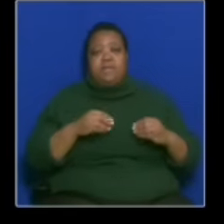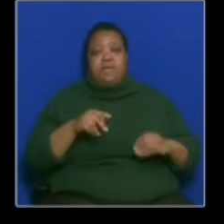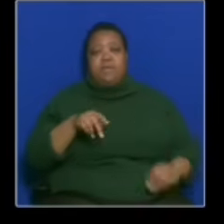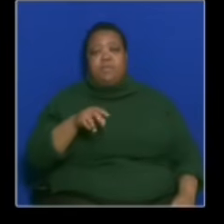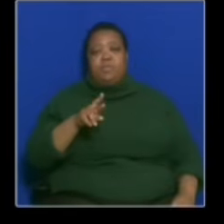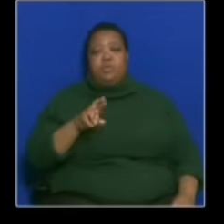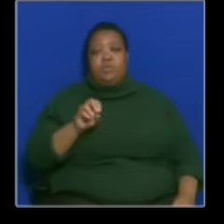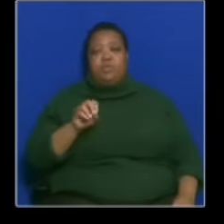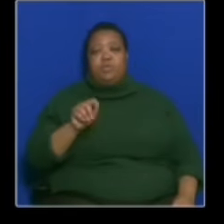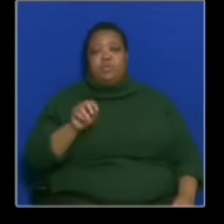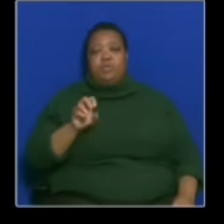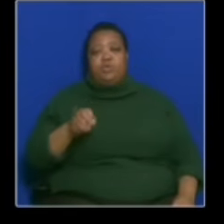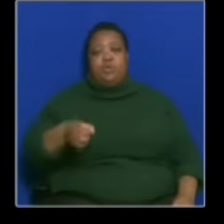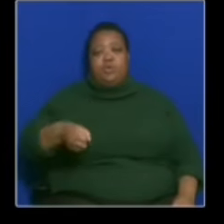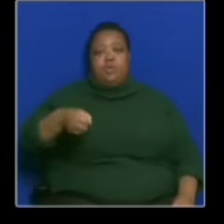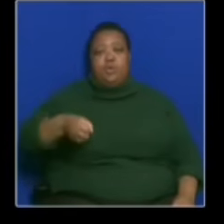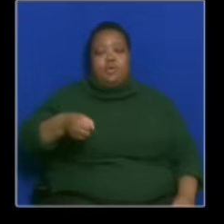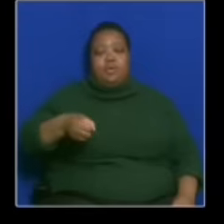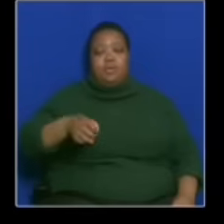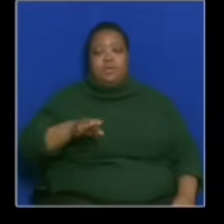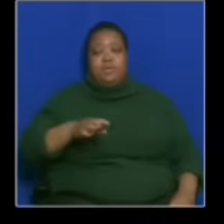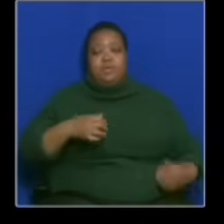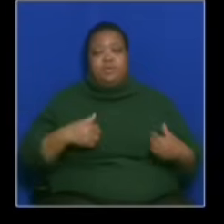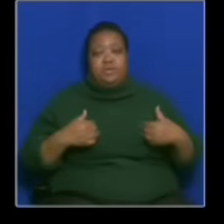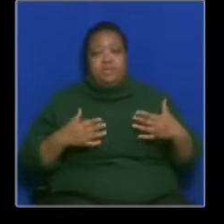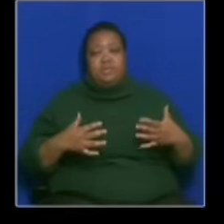It starts at 5966.